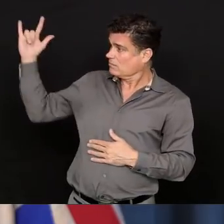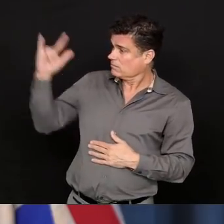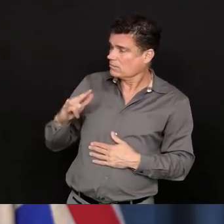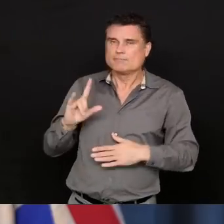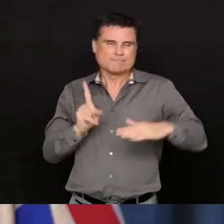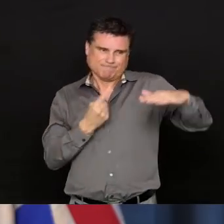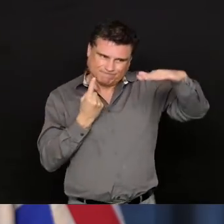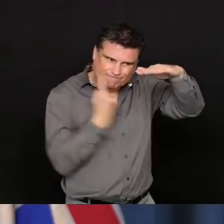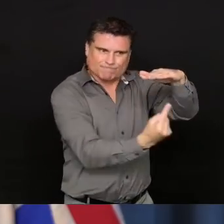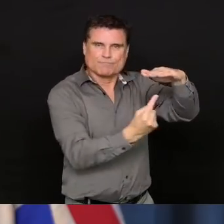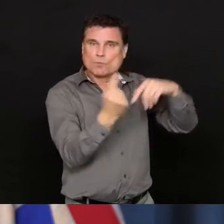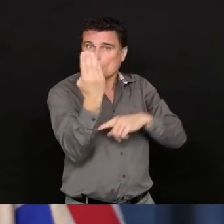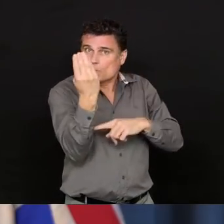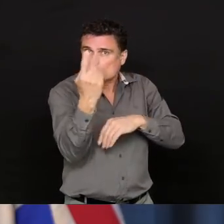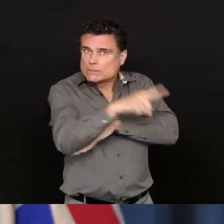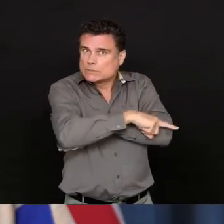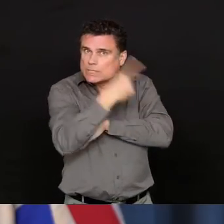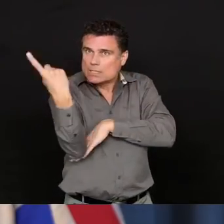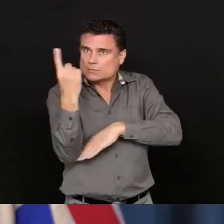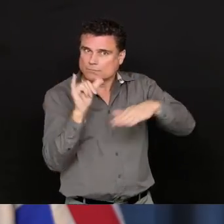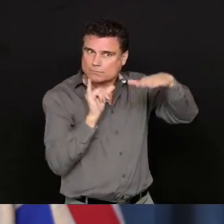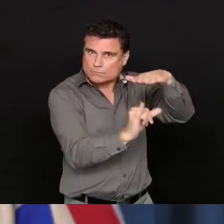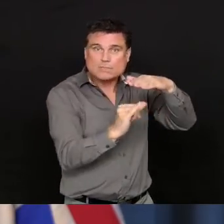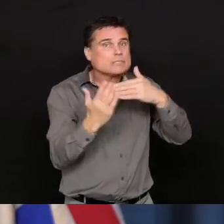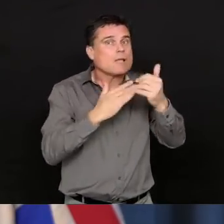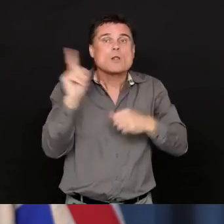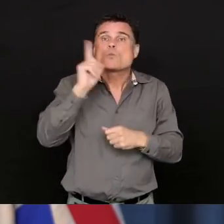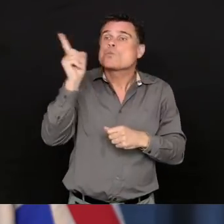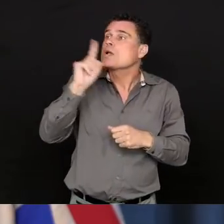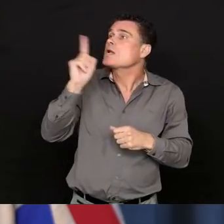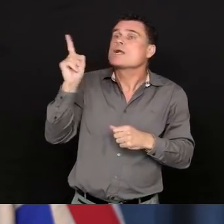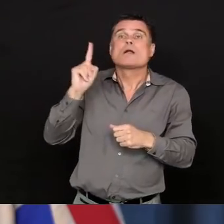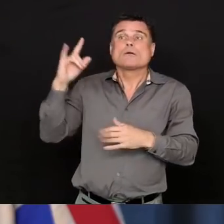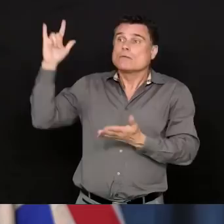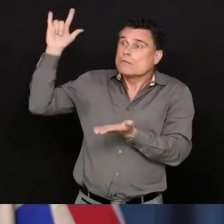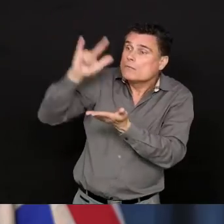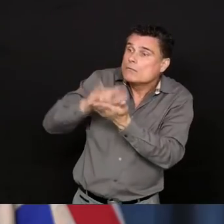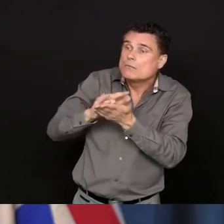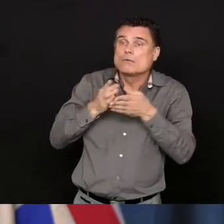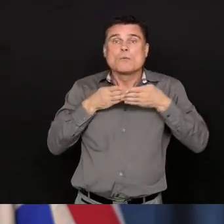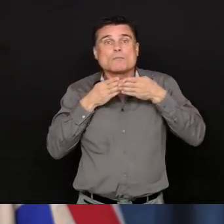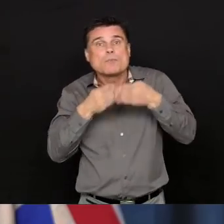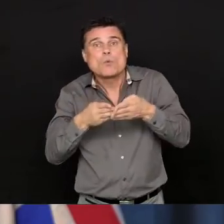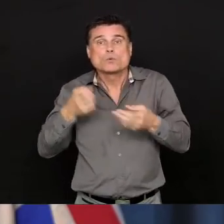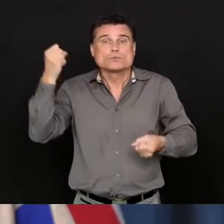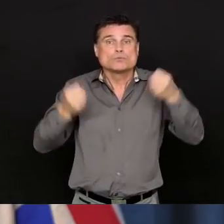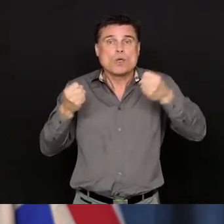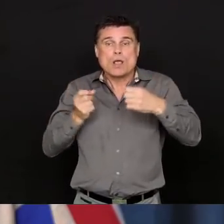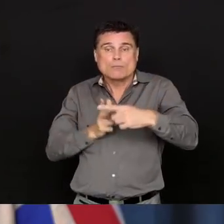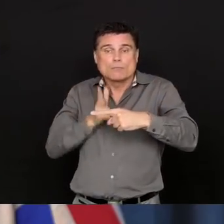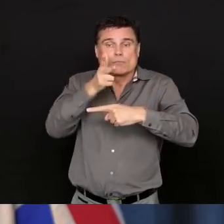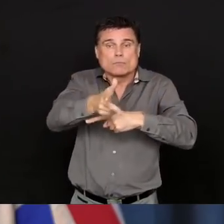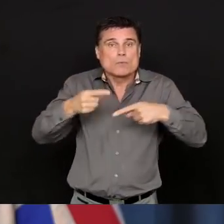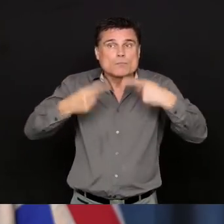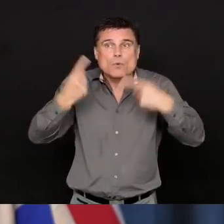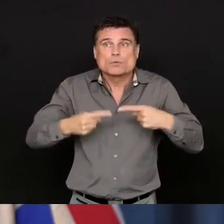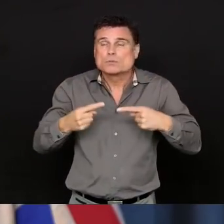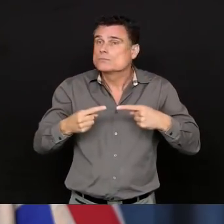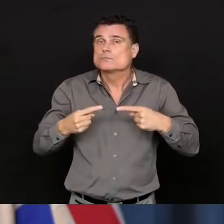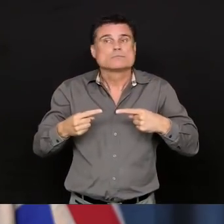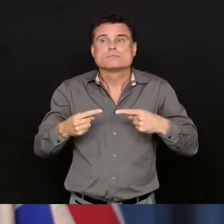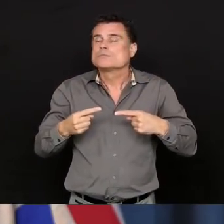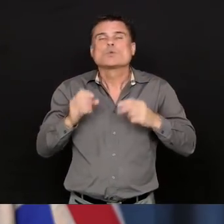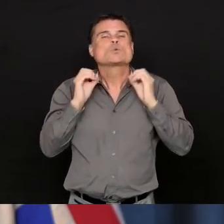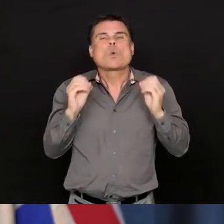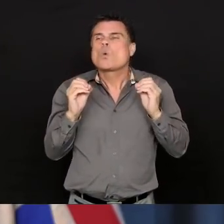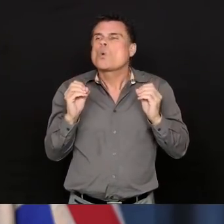airport or a land border. And without question and without exception, And we, as a community, will support you